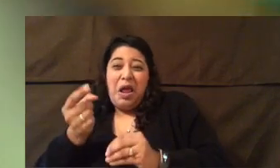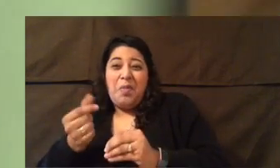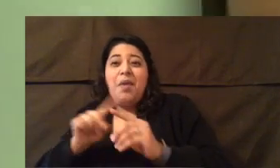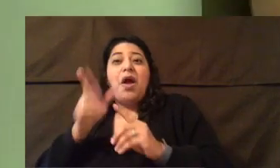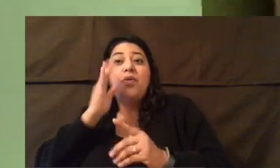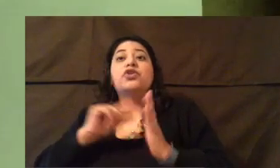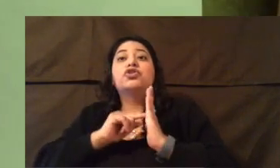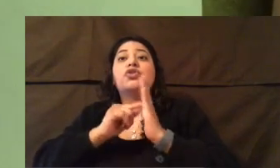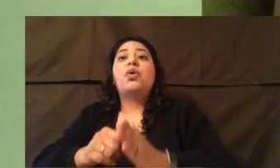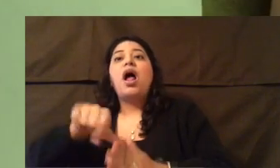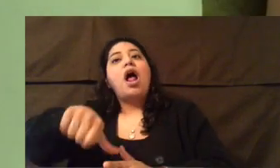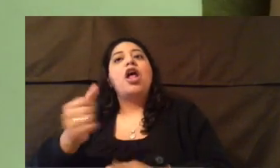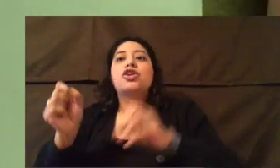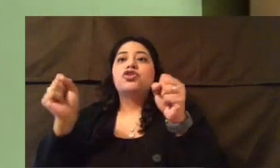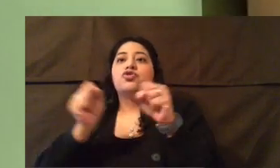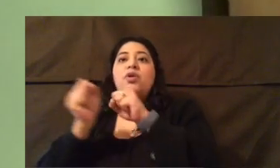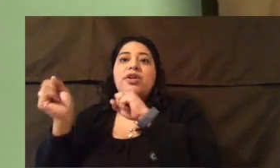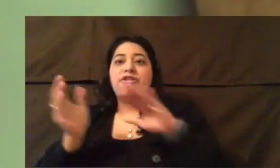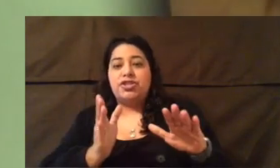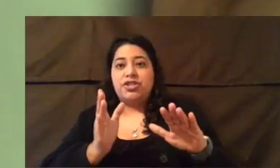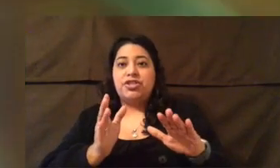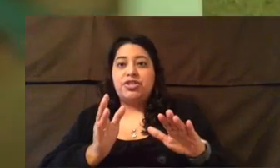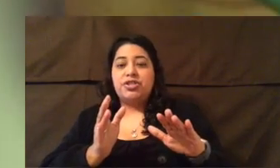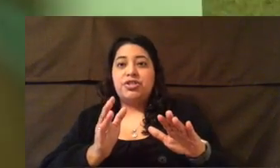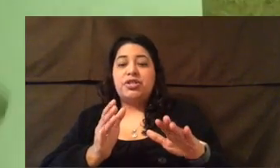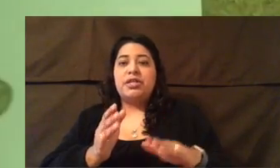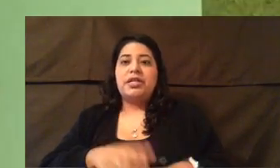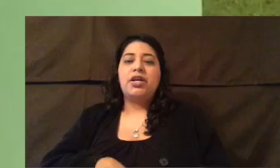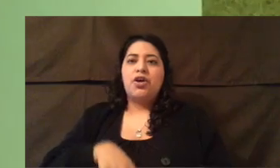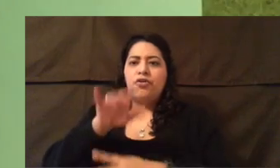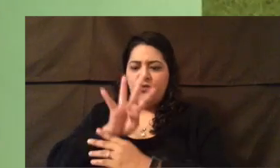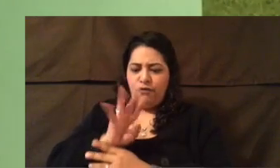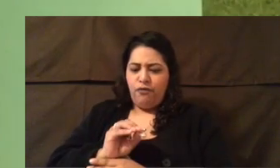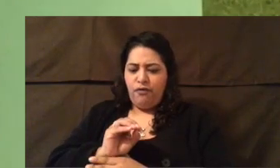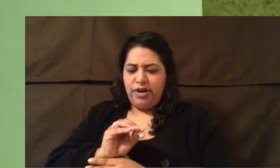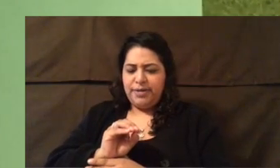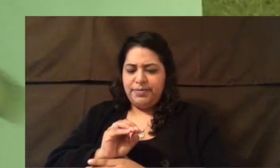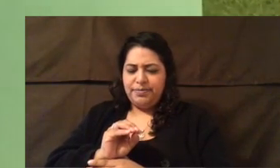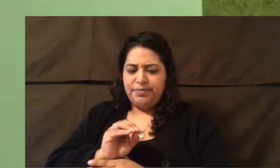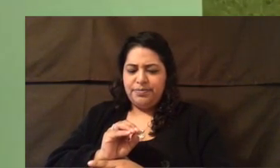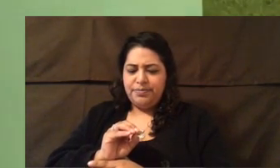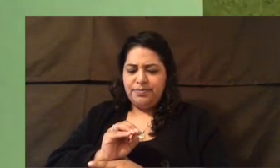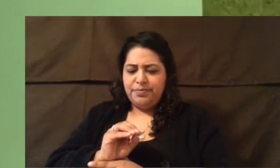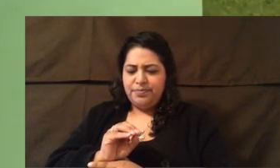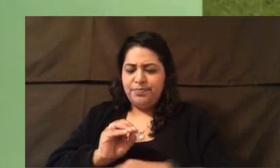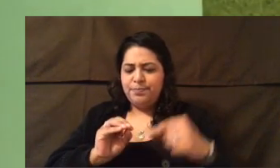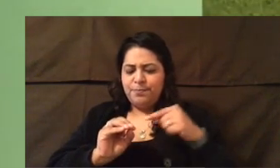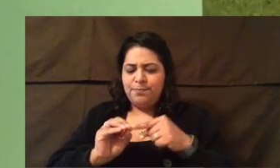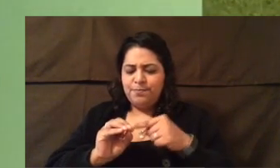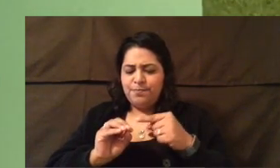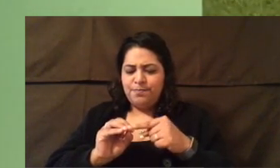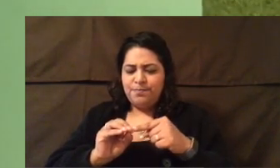small increments, but I'm going to show you another strategy today. So what I'm going to do is I'm going to take this 40, and I know